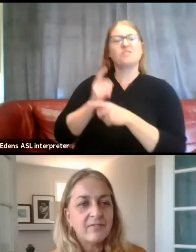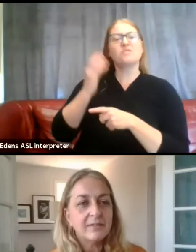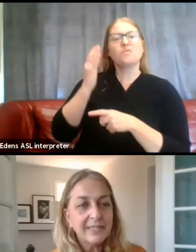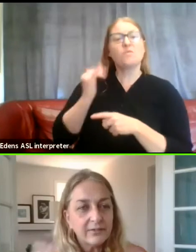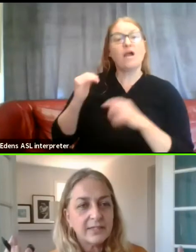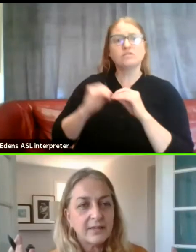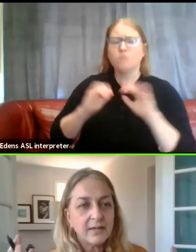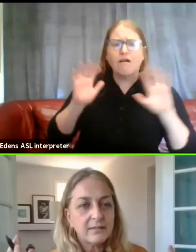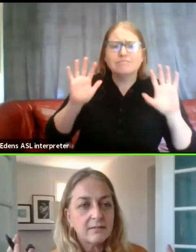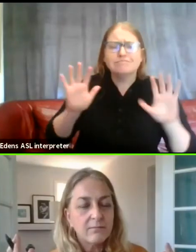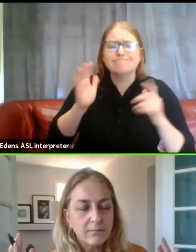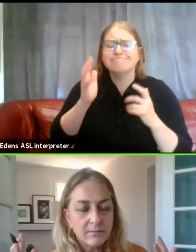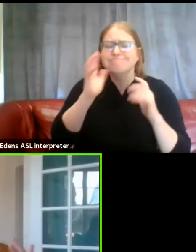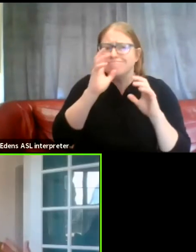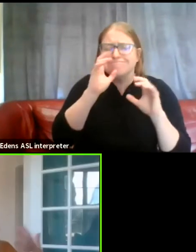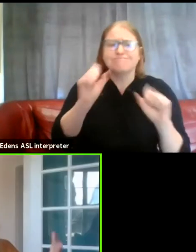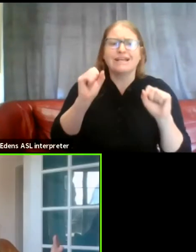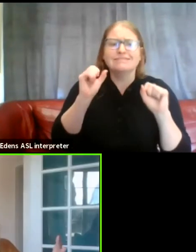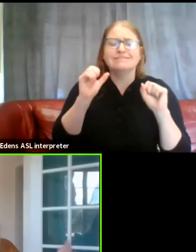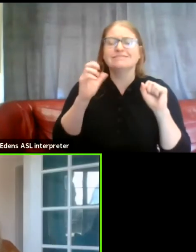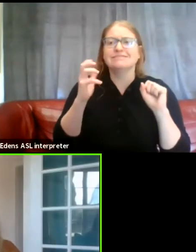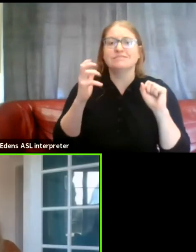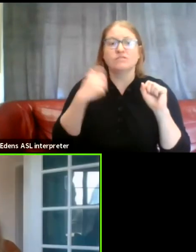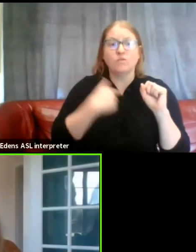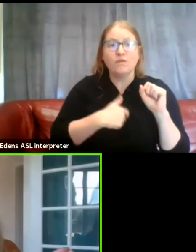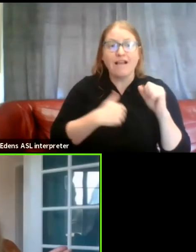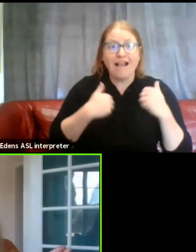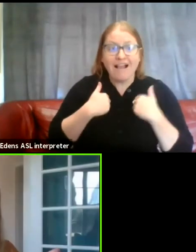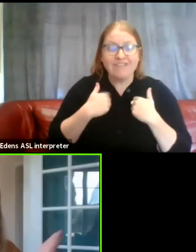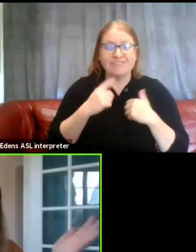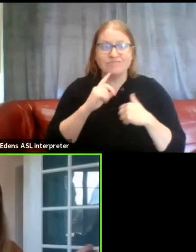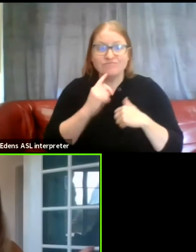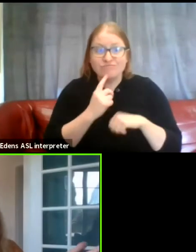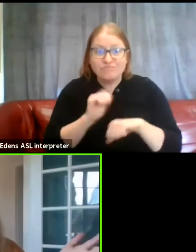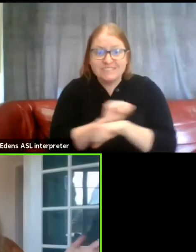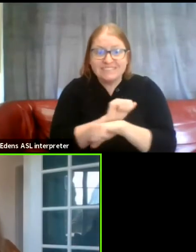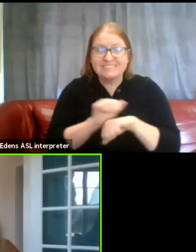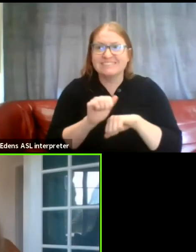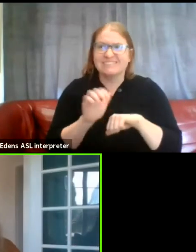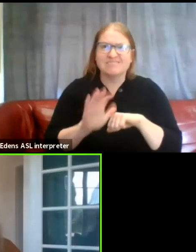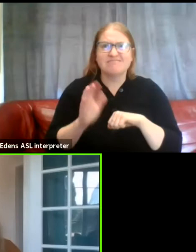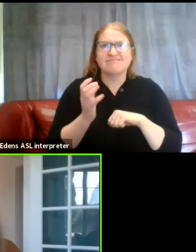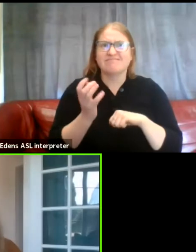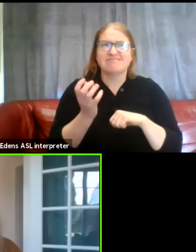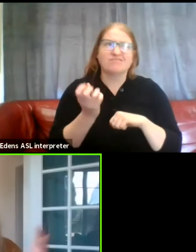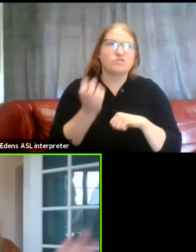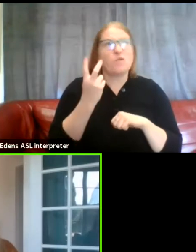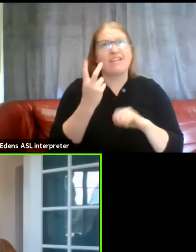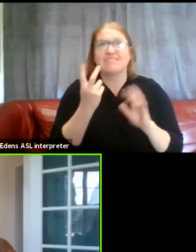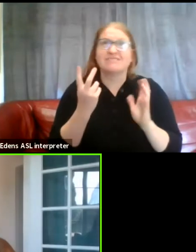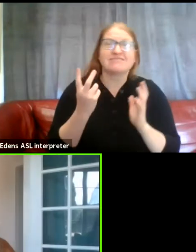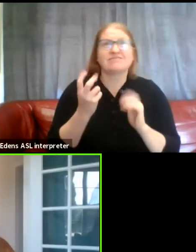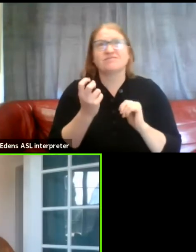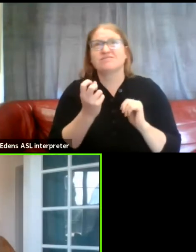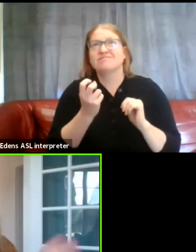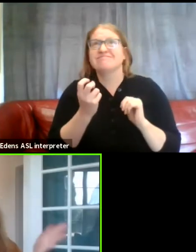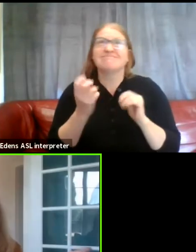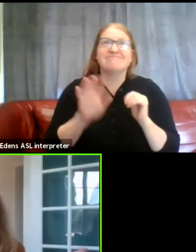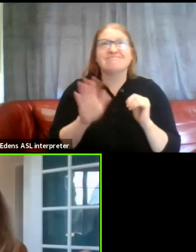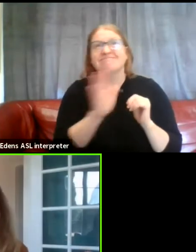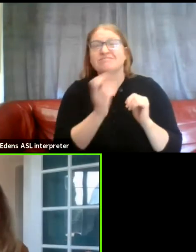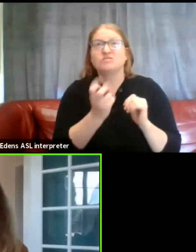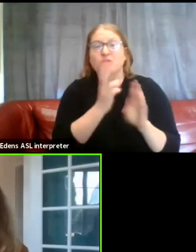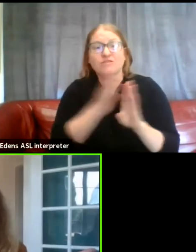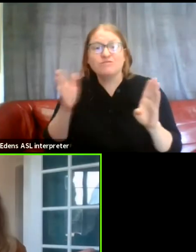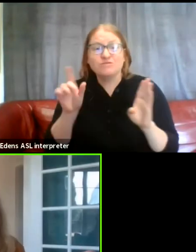have literally dozens of shows with, well, at least a dozen and a half shows with female protagonists in the